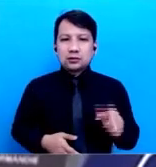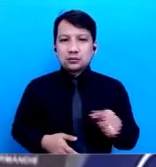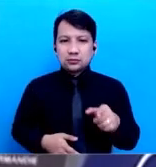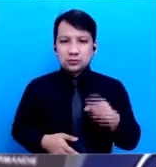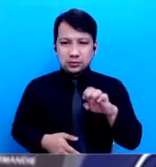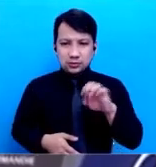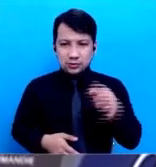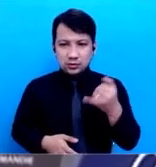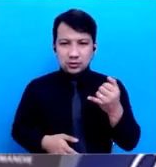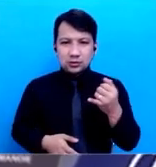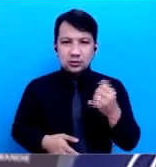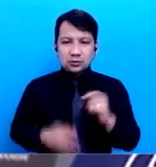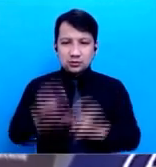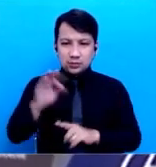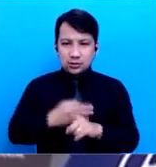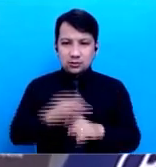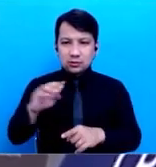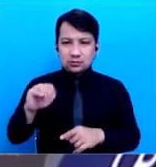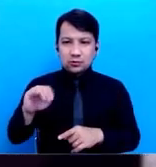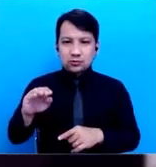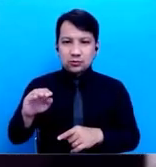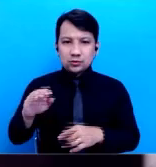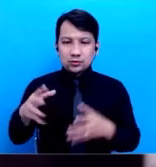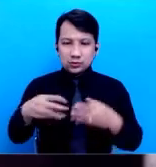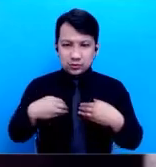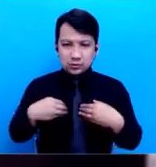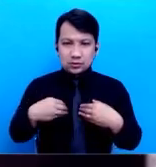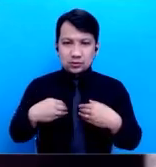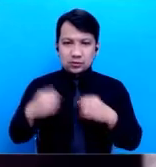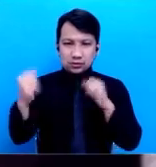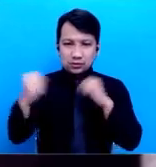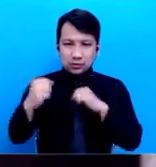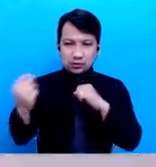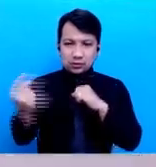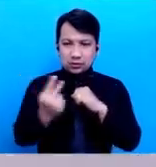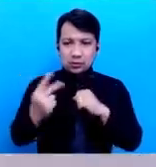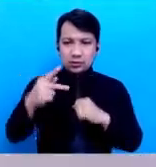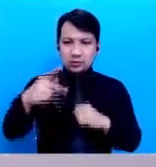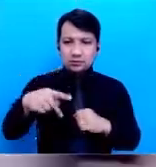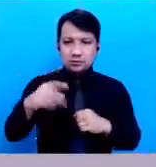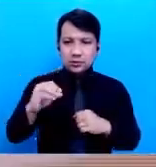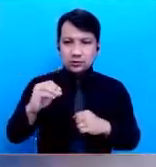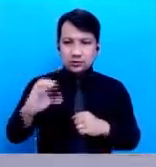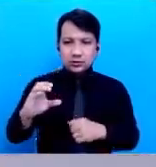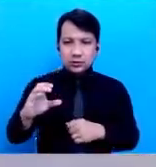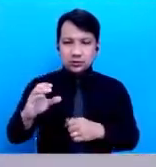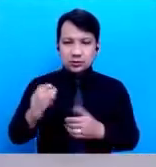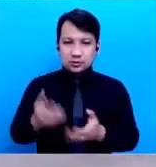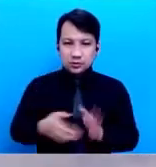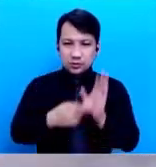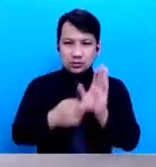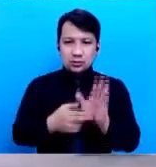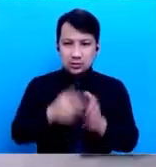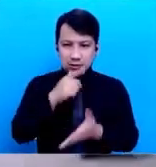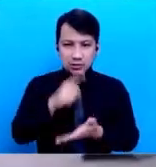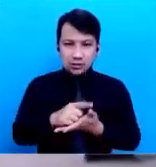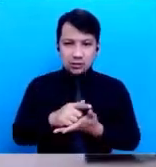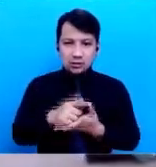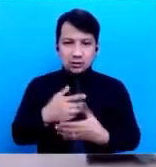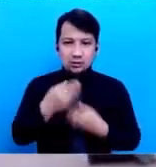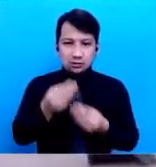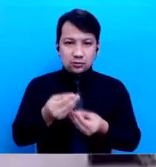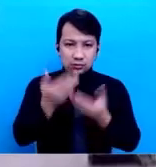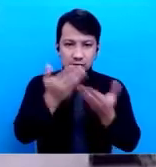February 14 pa lang pumayag na siya sa mediation ng Philippine Sports Commission. Nagpadala pa raw siya ng letter of intent para humingi